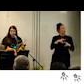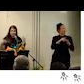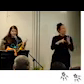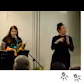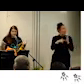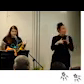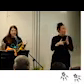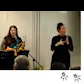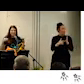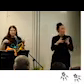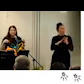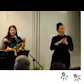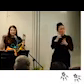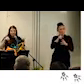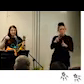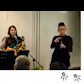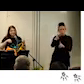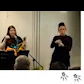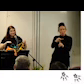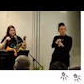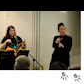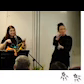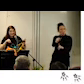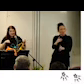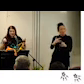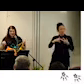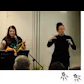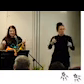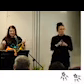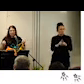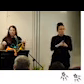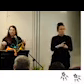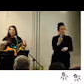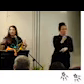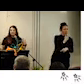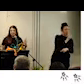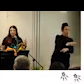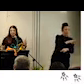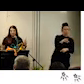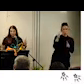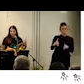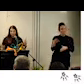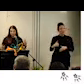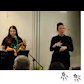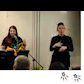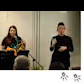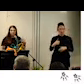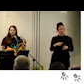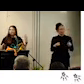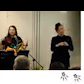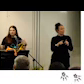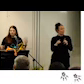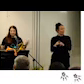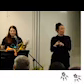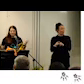gene mutations in people and actually targeting those same genes in mice and seeing whether they have the same effects in humans.